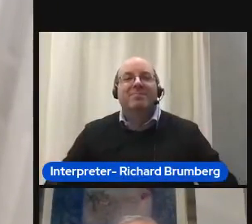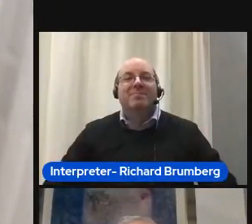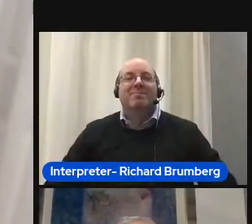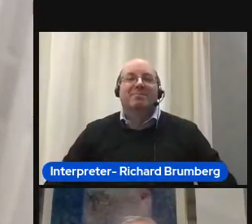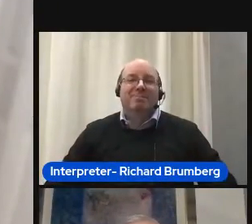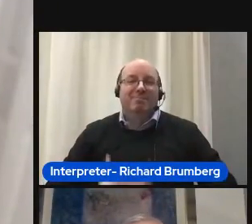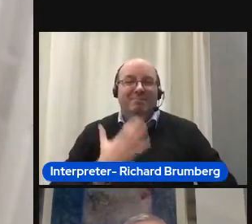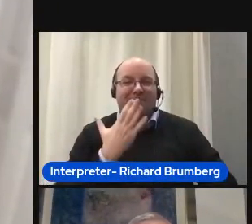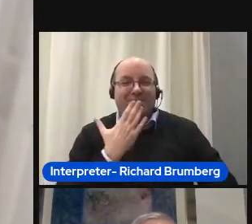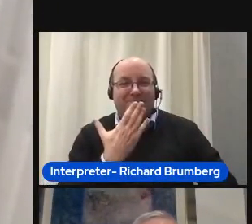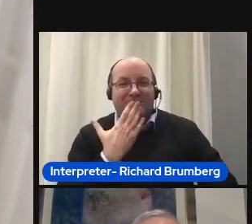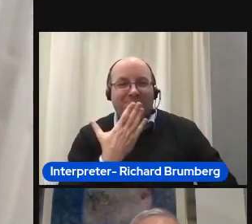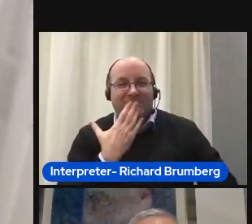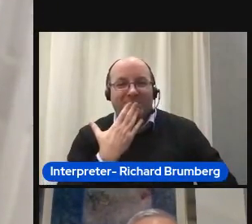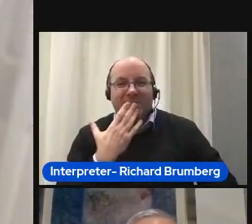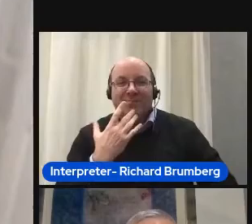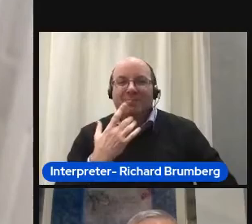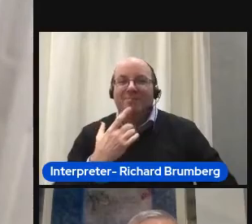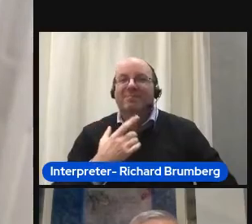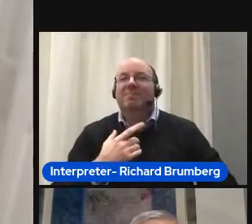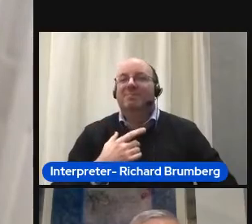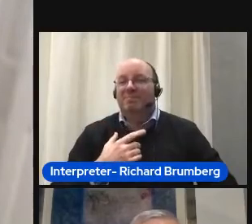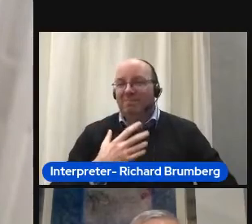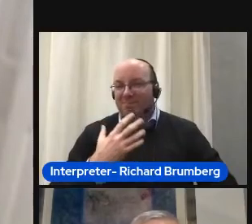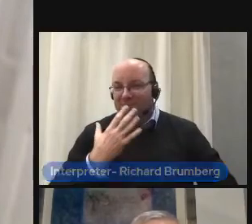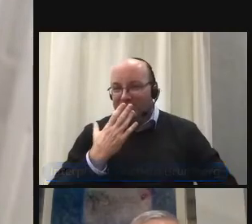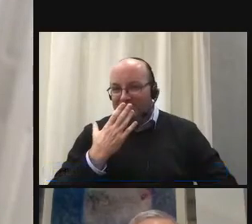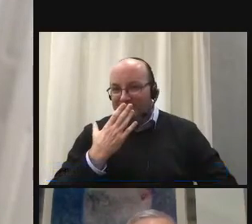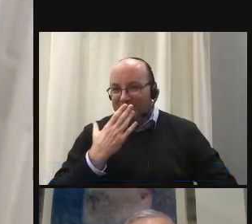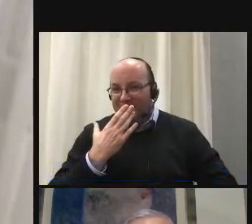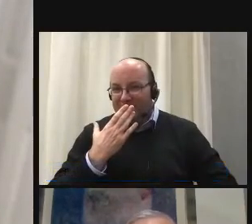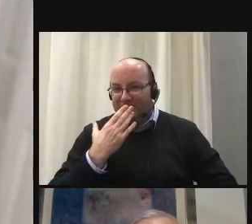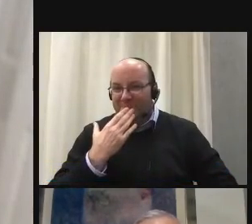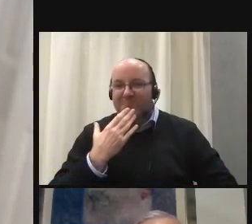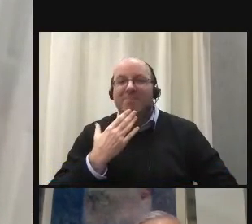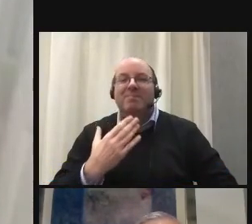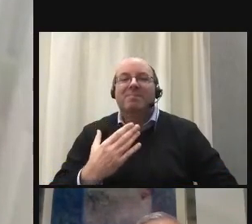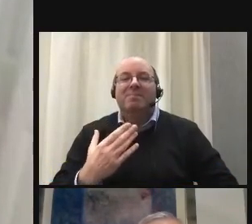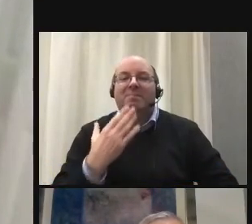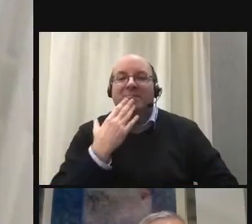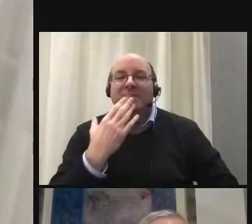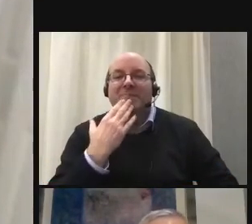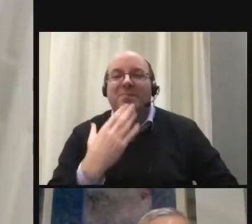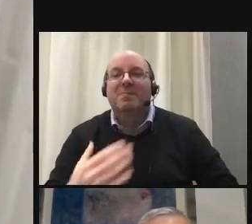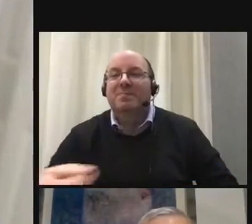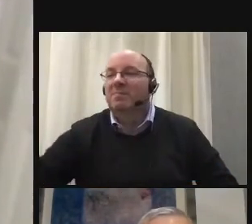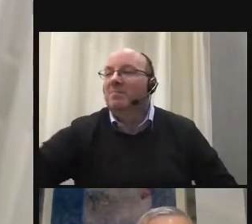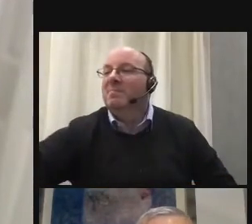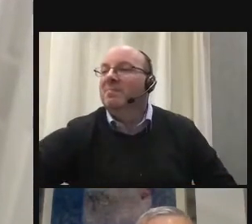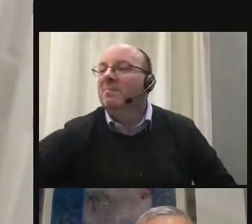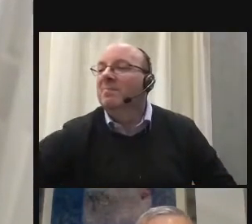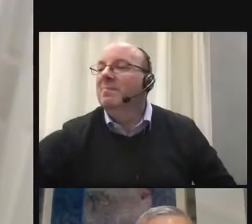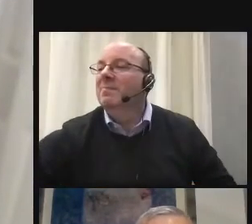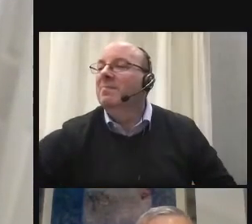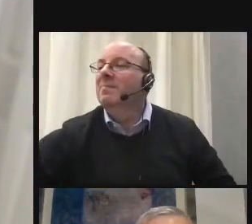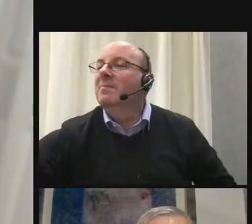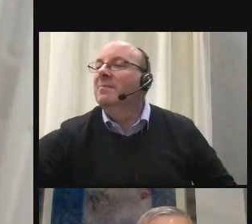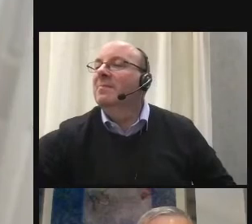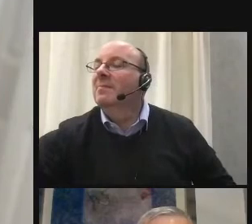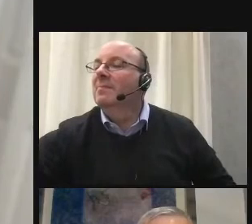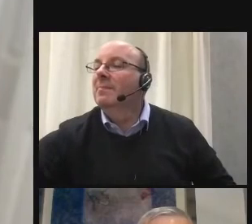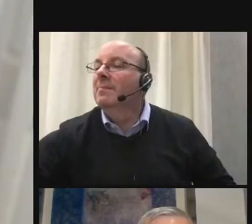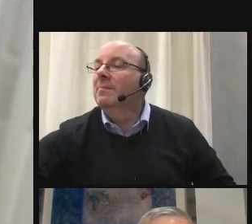Thank you, Josh. Yes, it's always good. Thank you, Russell. Thank you, all of you, for letting me to virtually come home for a little bit.